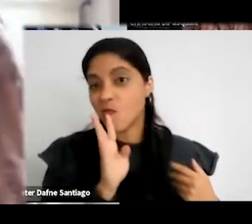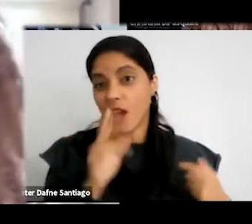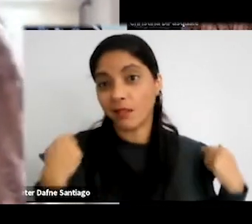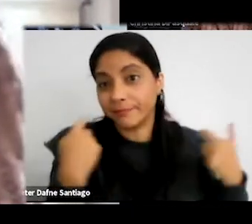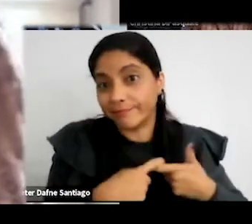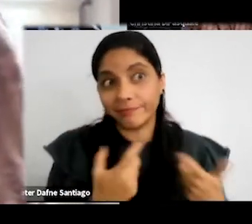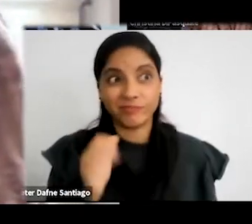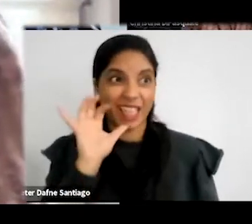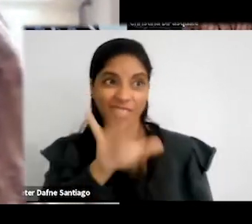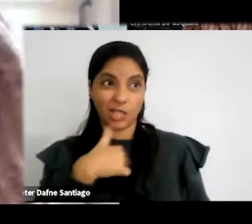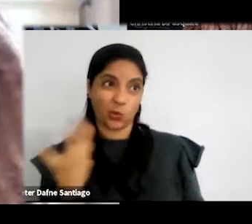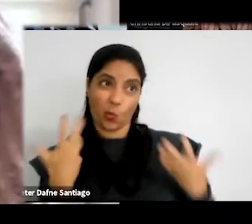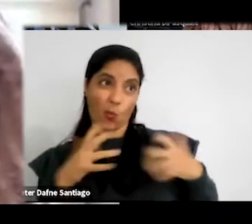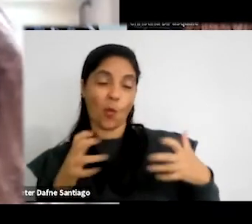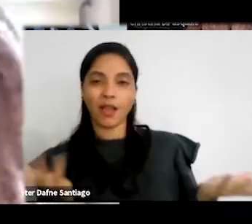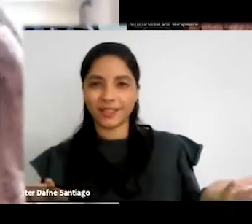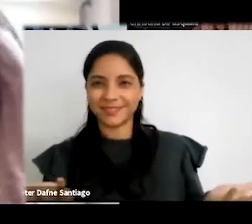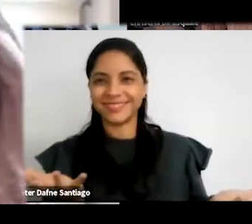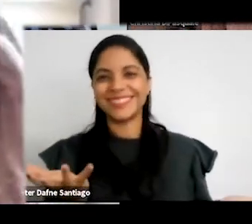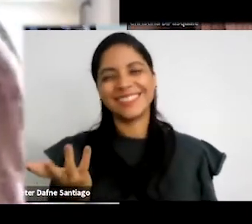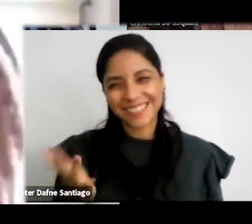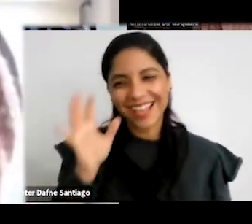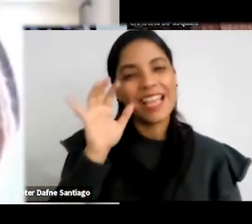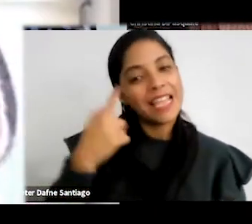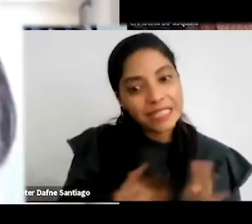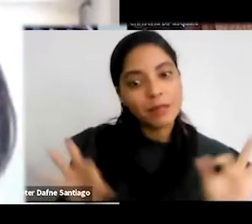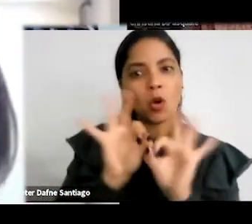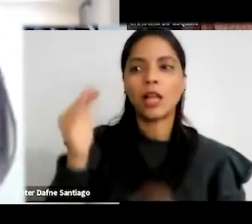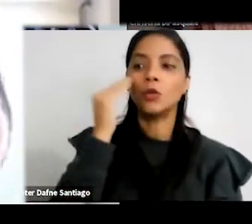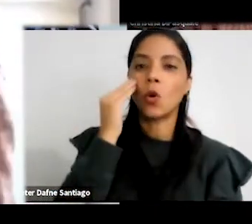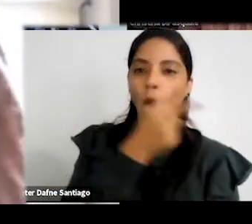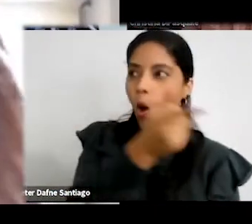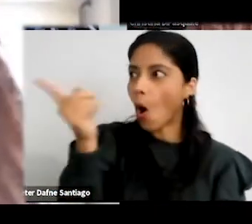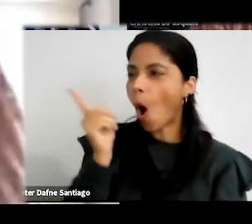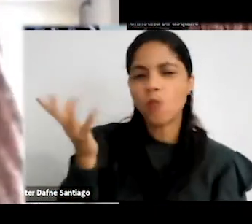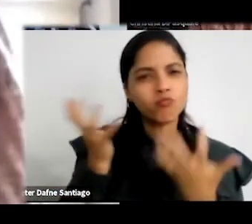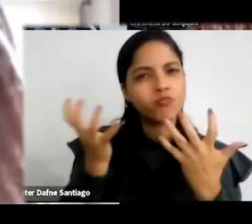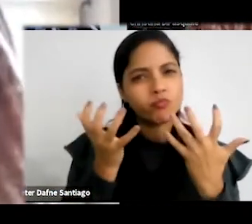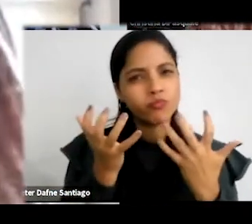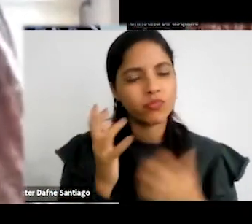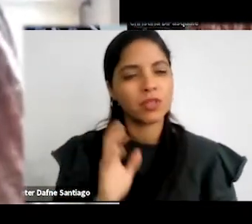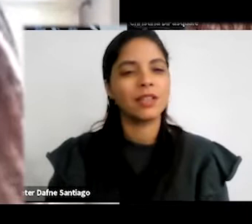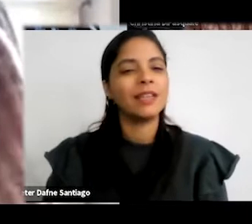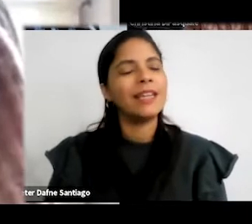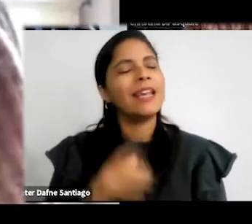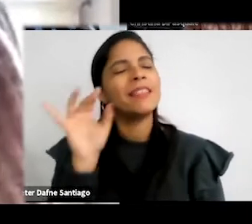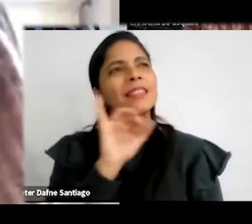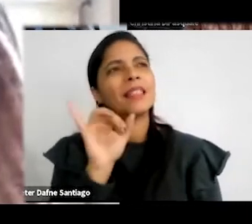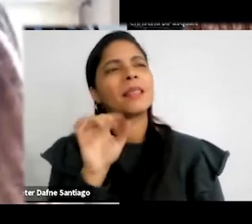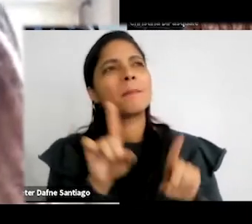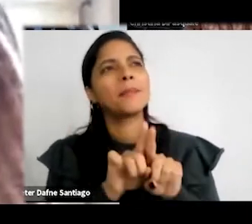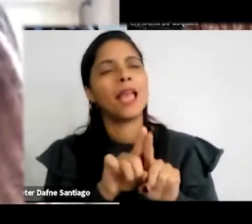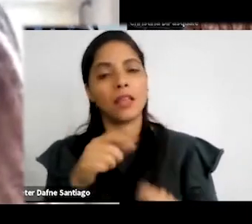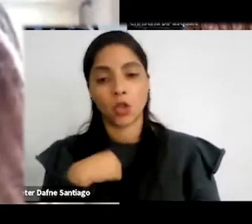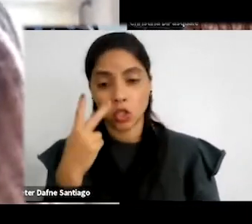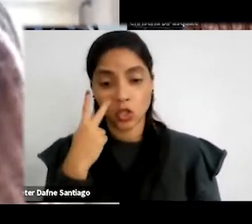at measuring that. But one thing was a rating sheet that I found from the first season, which